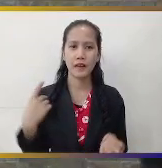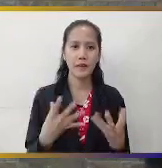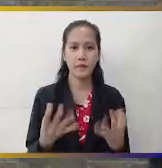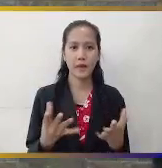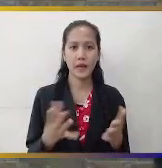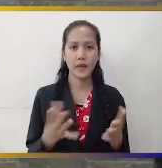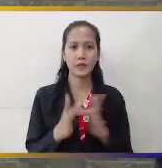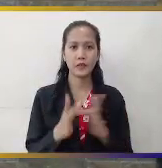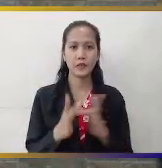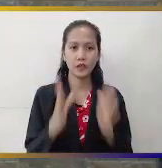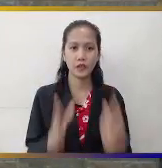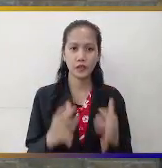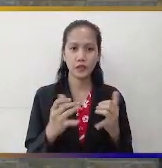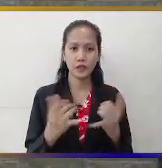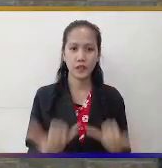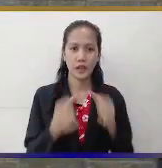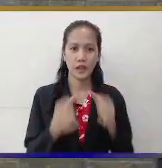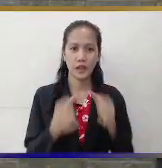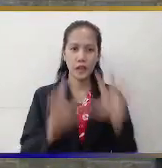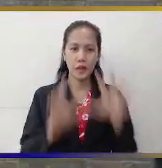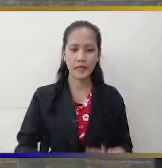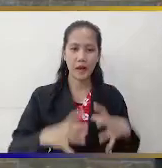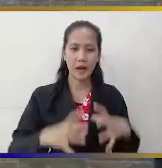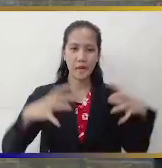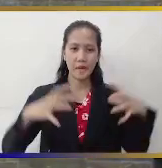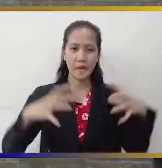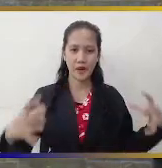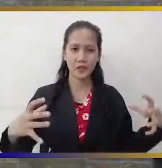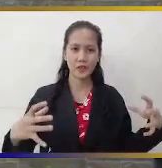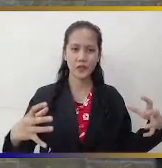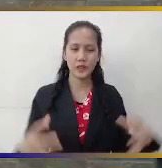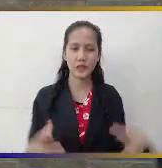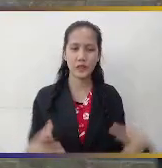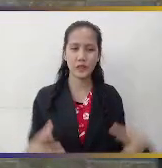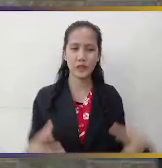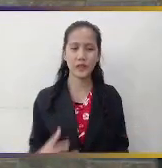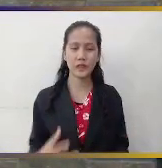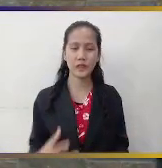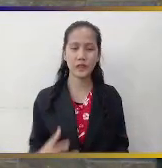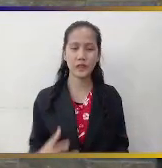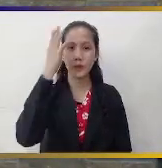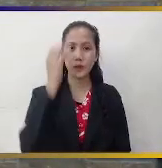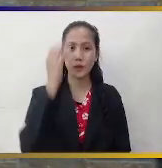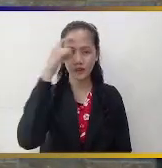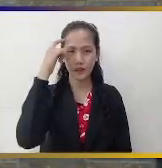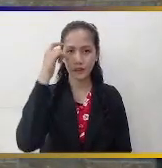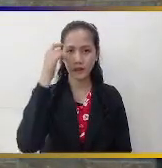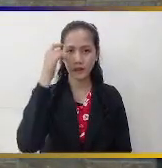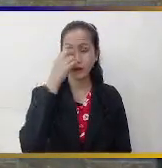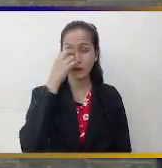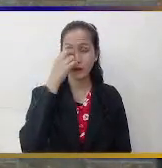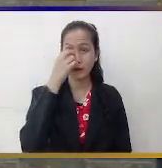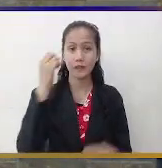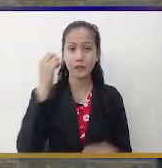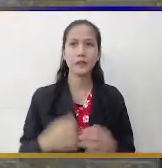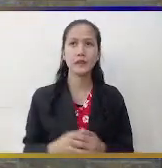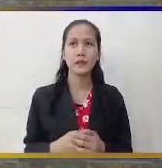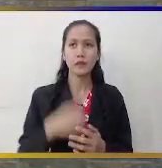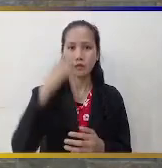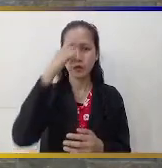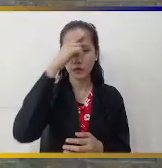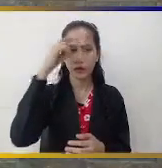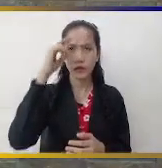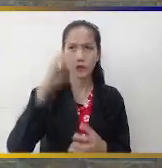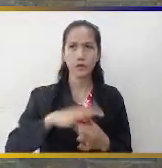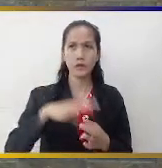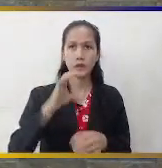bountifully. Why? This is a consecrated church. You can't be in this church and not hear